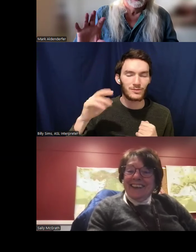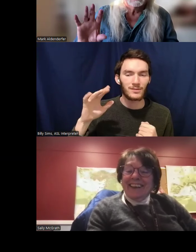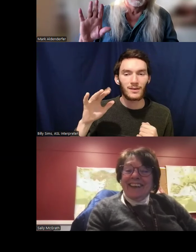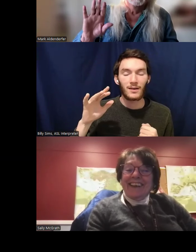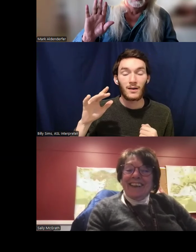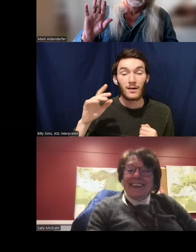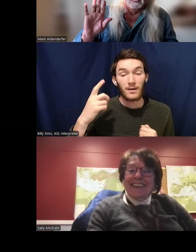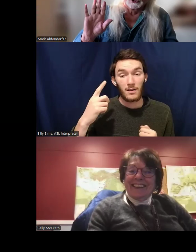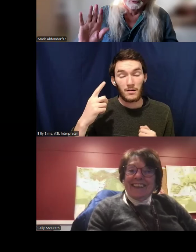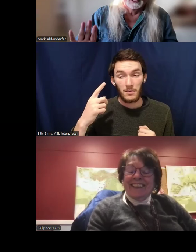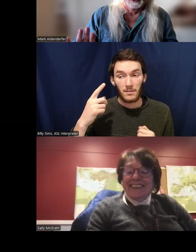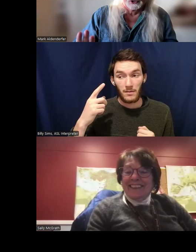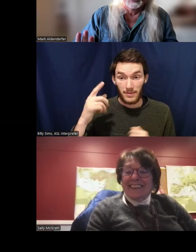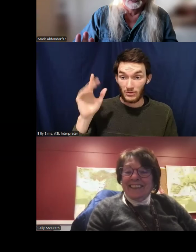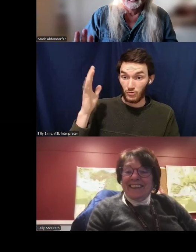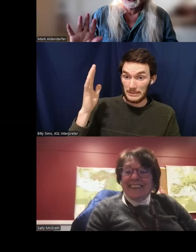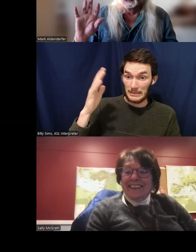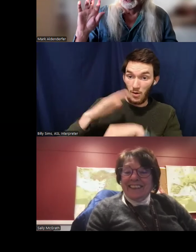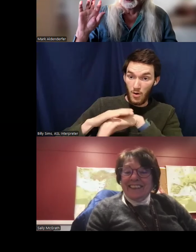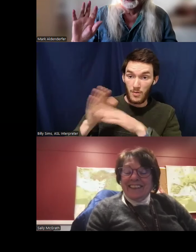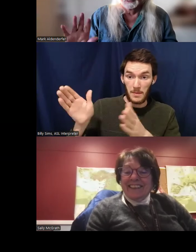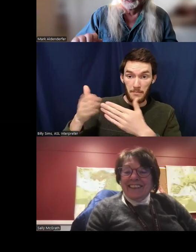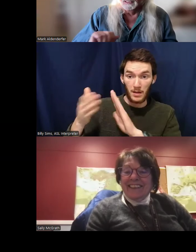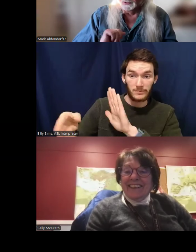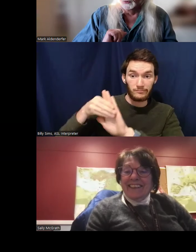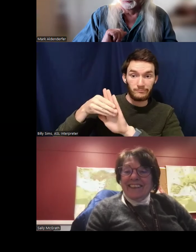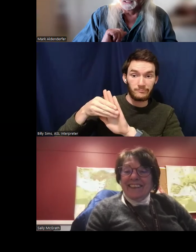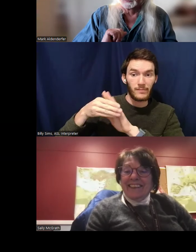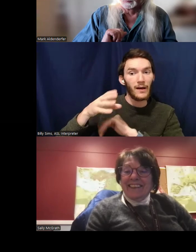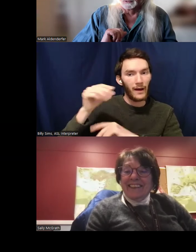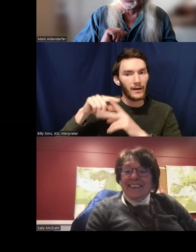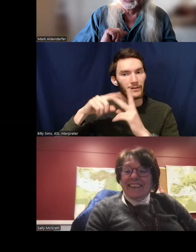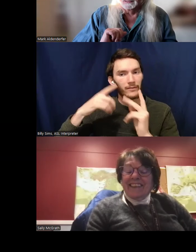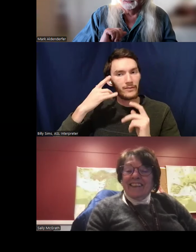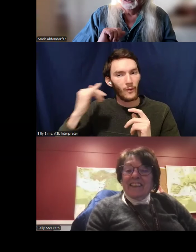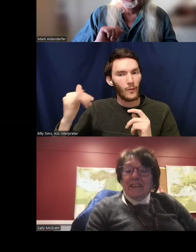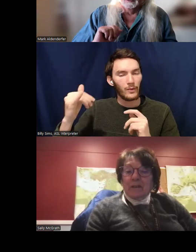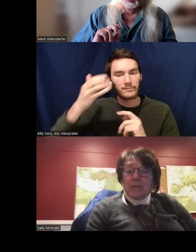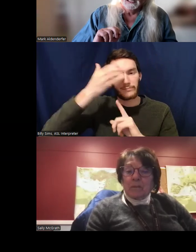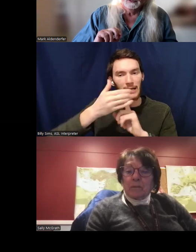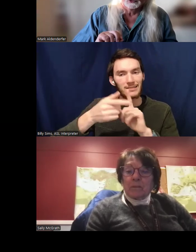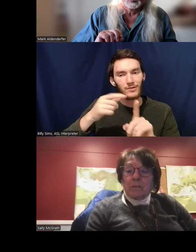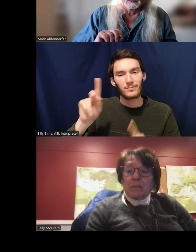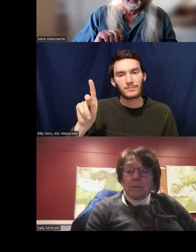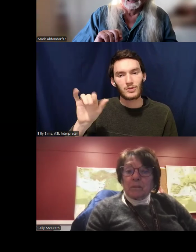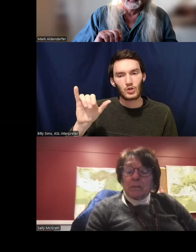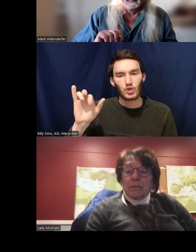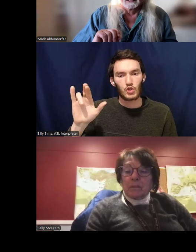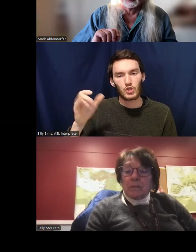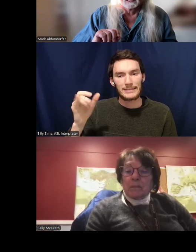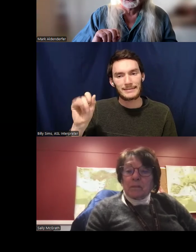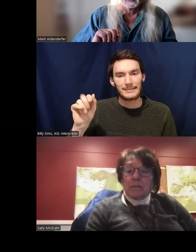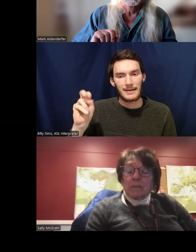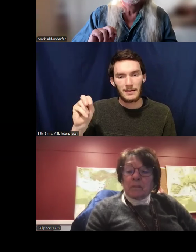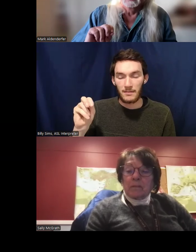The fact that we found that tree on the coffin, as well as we found it on that golden mask from Kyrgyzstan, we have interpreted that